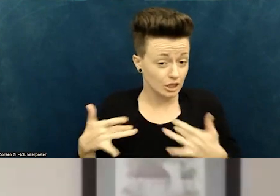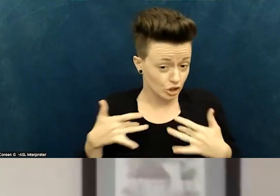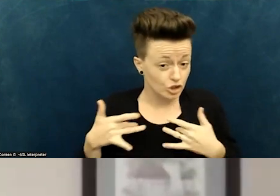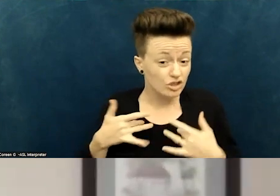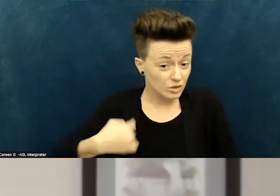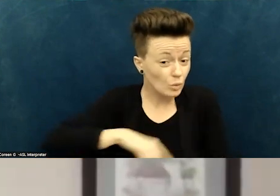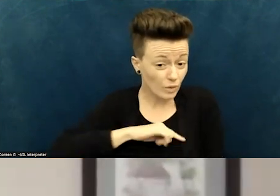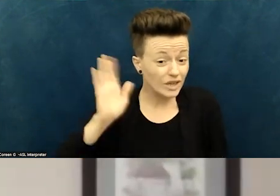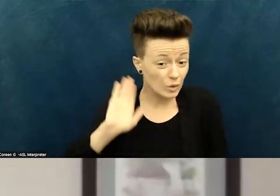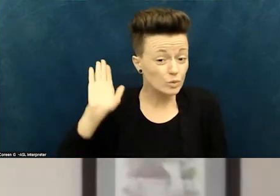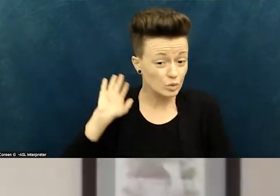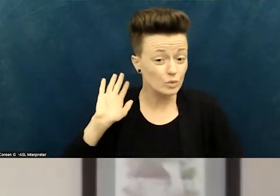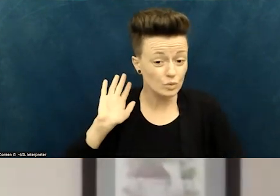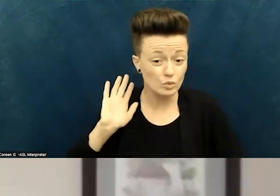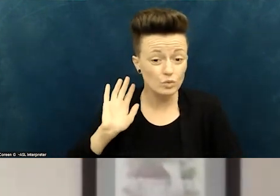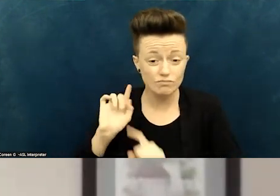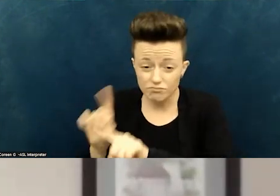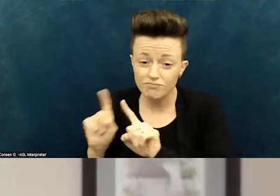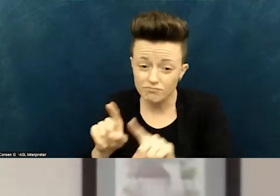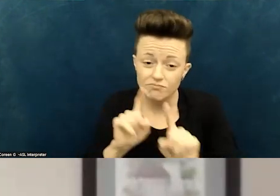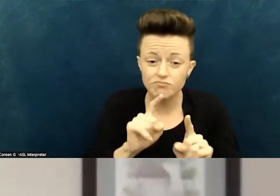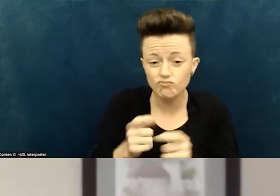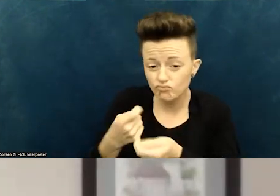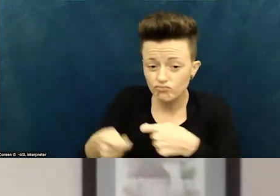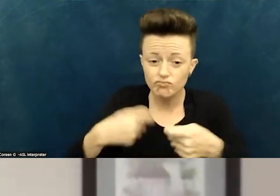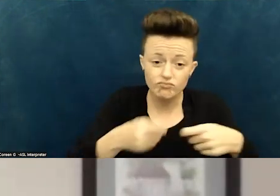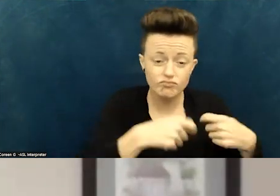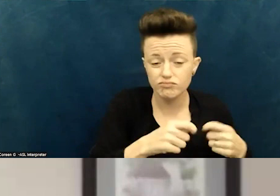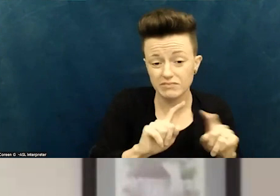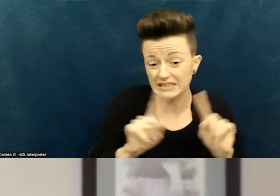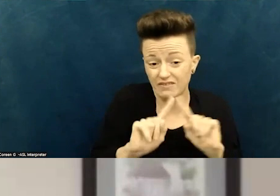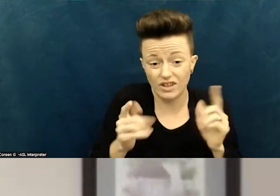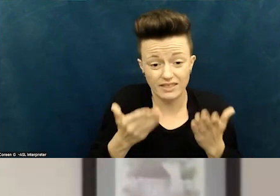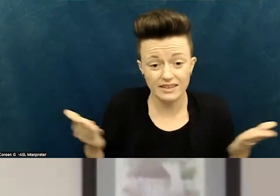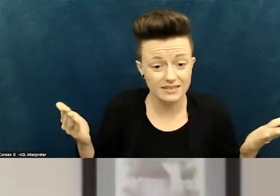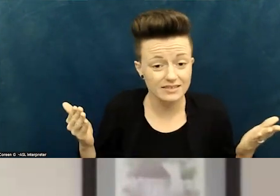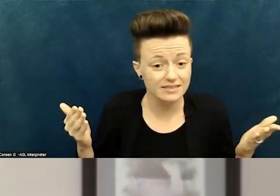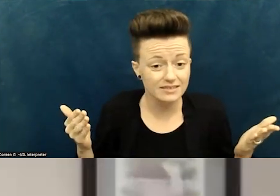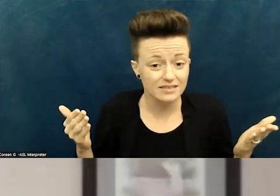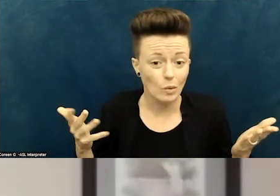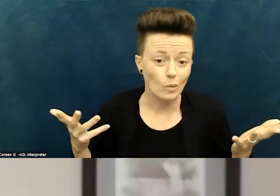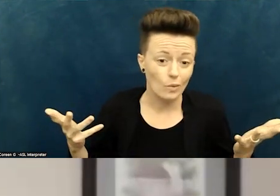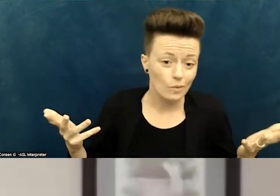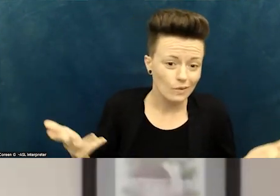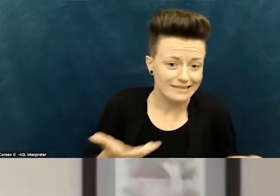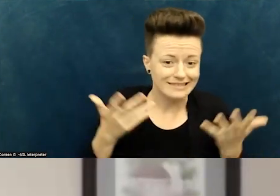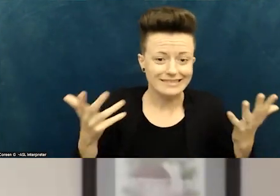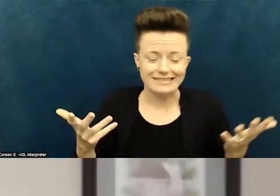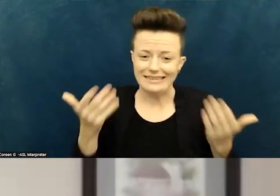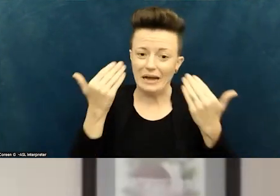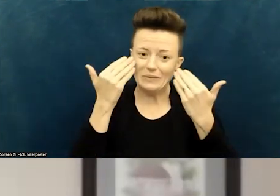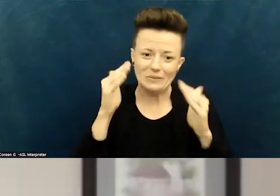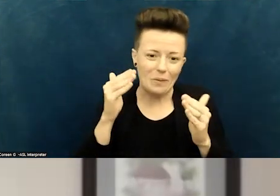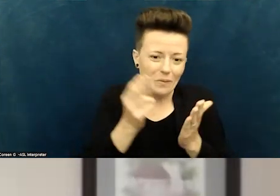do, right? Those very sorts of things. And so I honestly don't know the state of that at